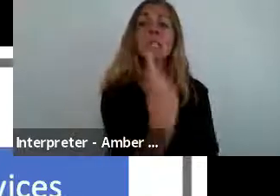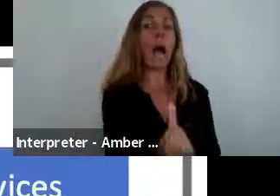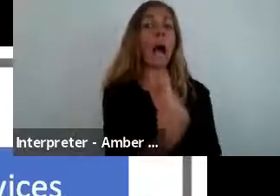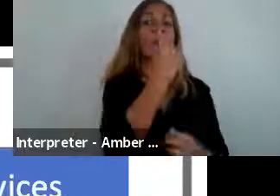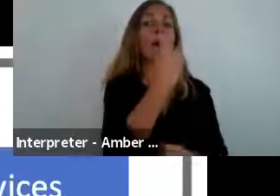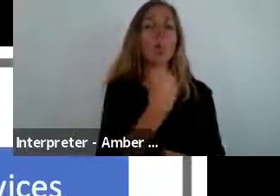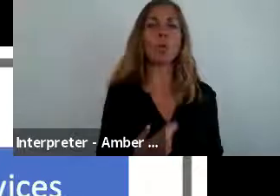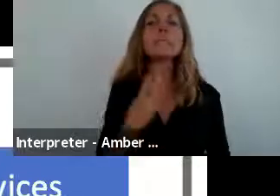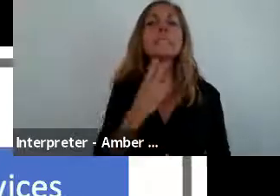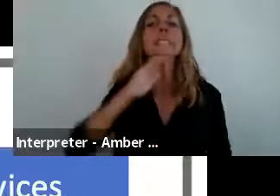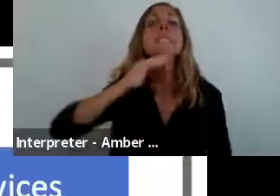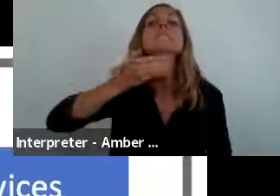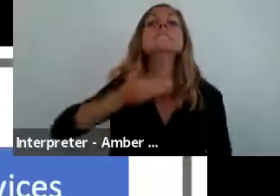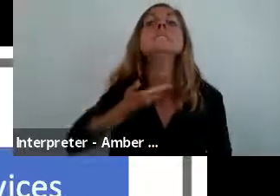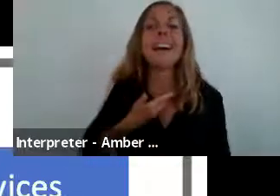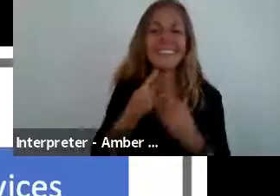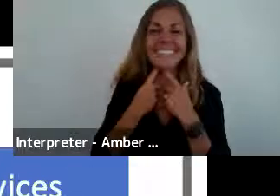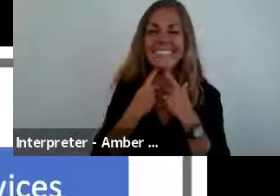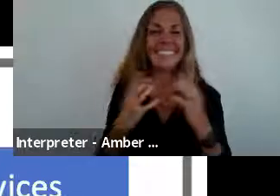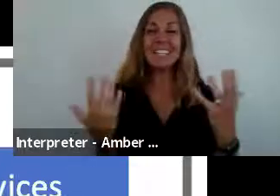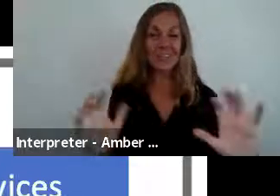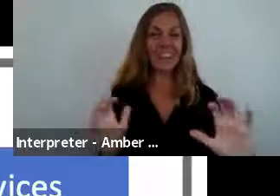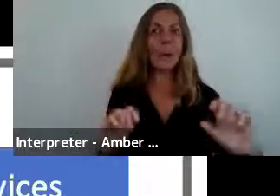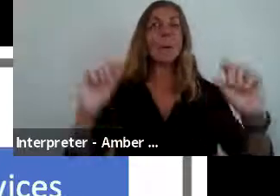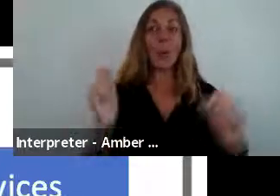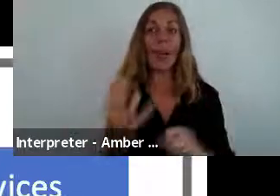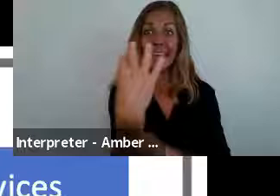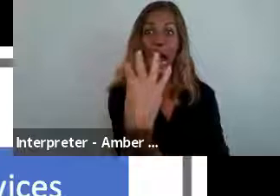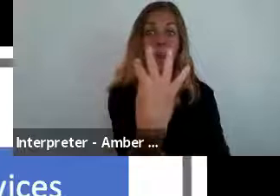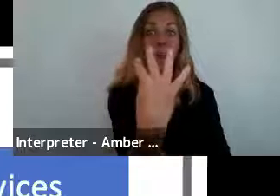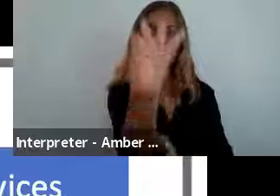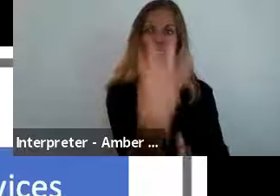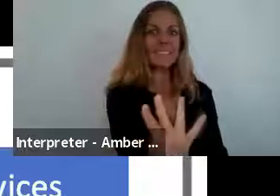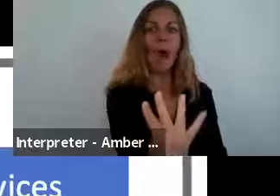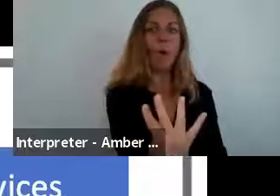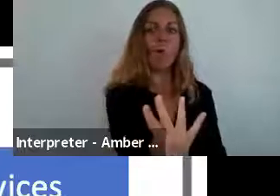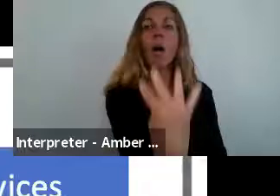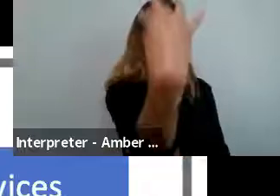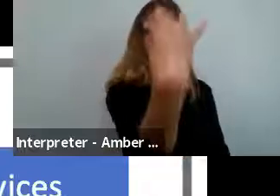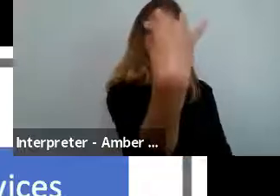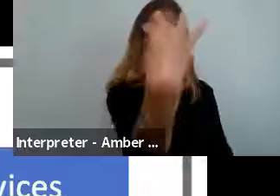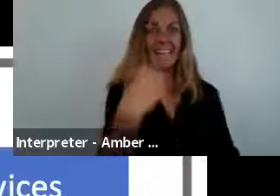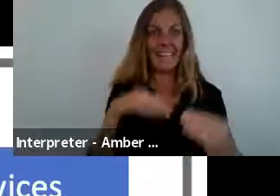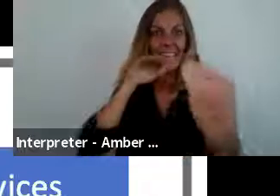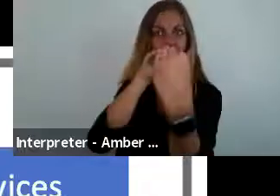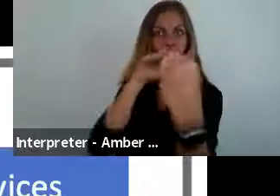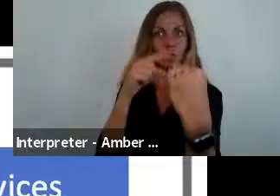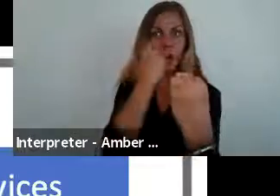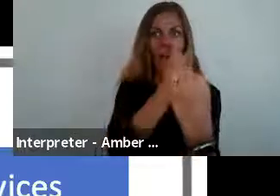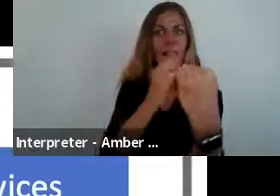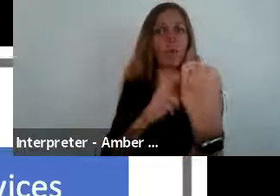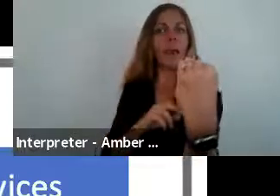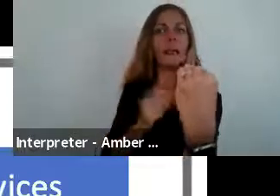my chins. So I always suggest that you have the camera either eye level or a little bit